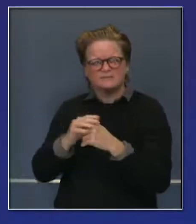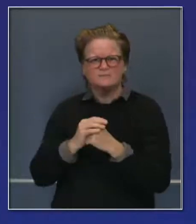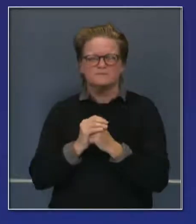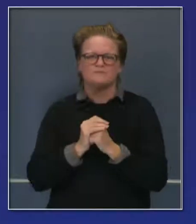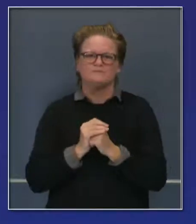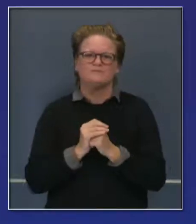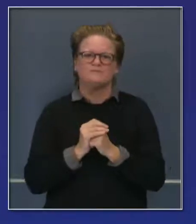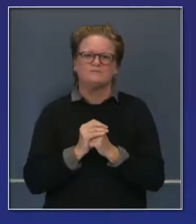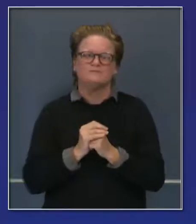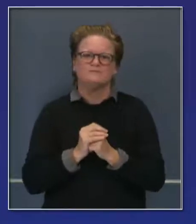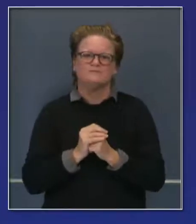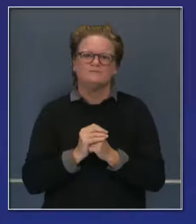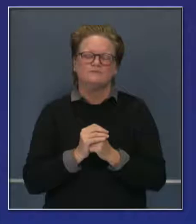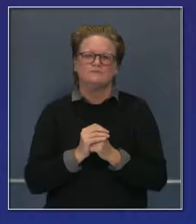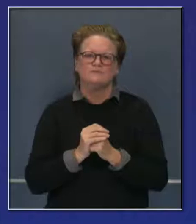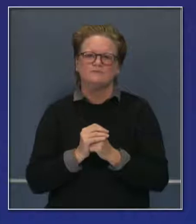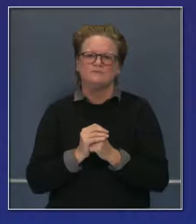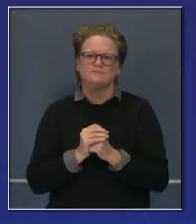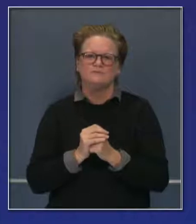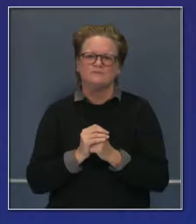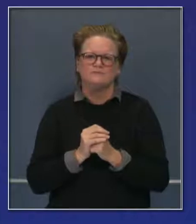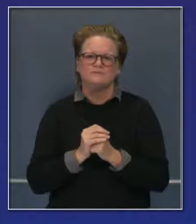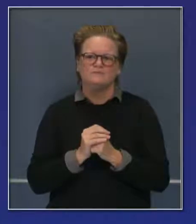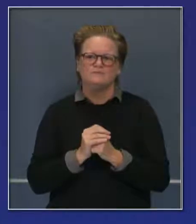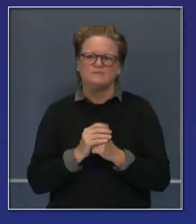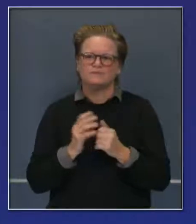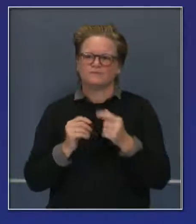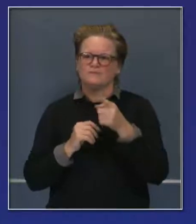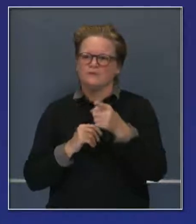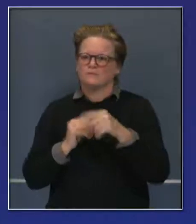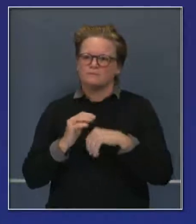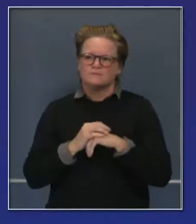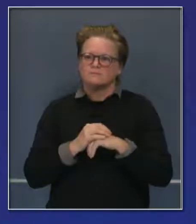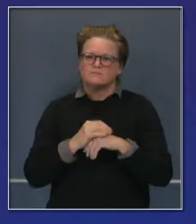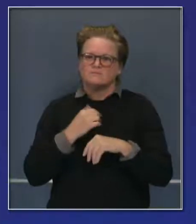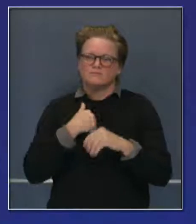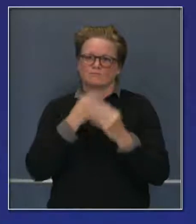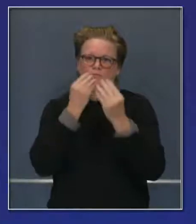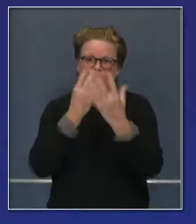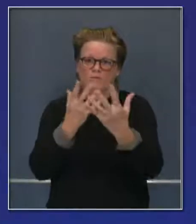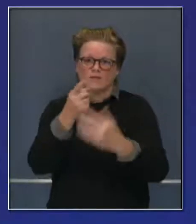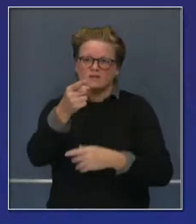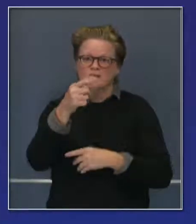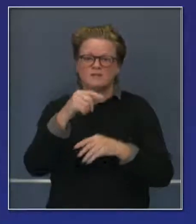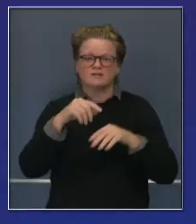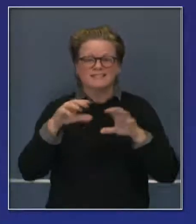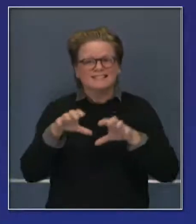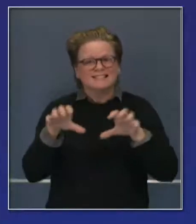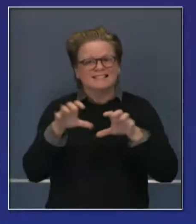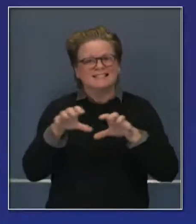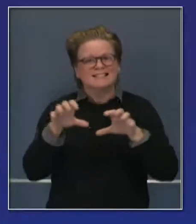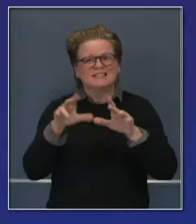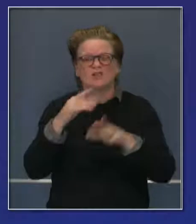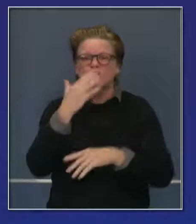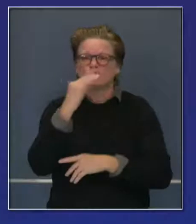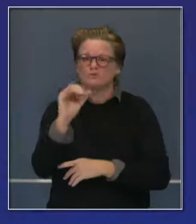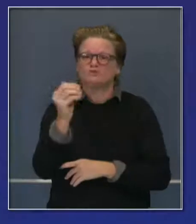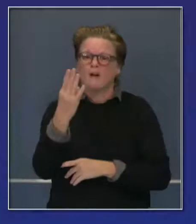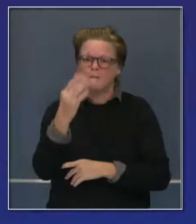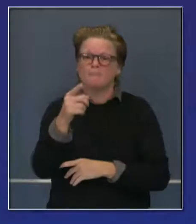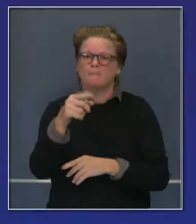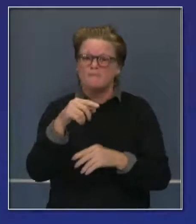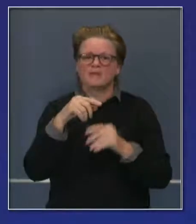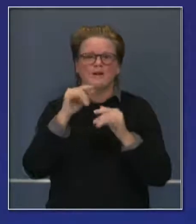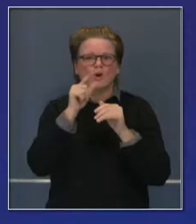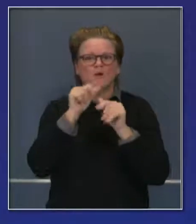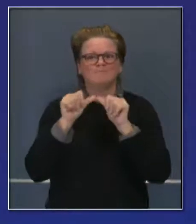California. You've done an exceptional job. Let's continue to do that hard work. And let me just remind you, on the